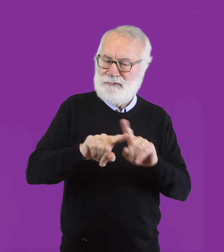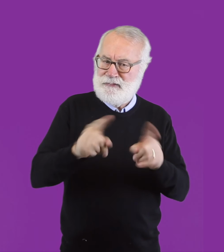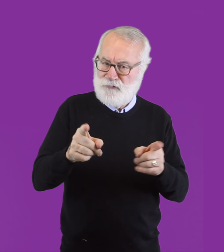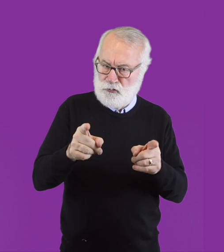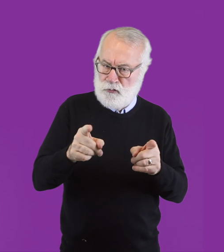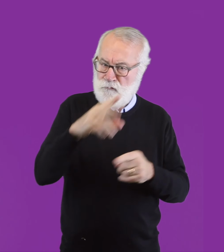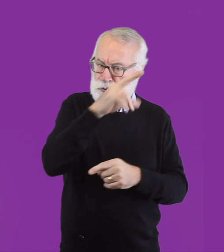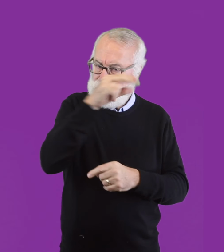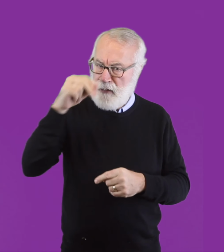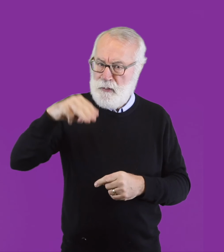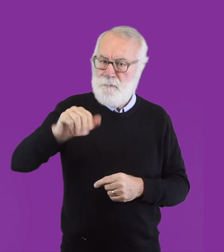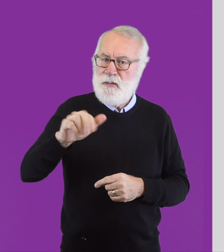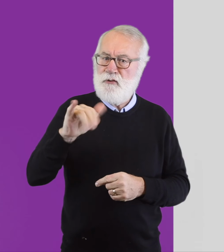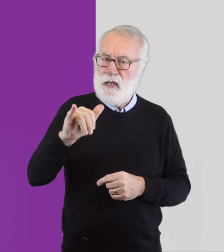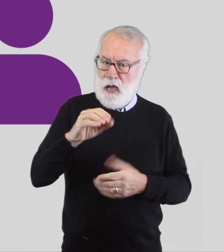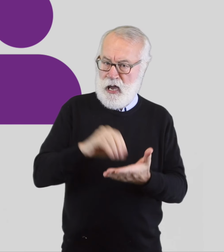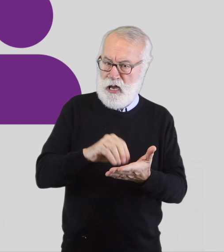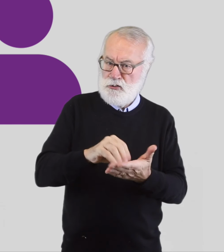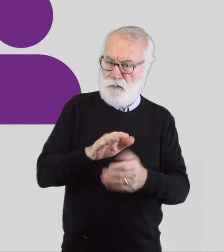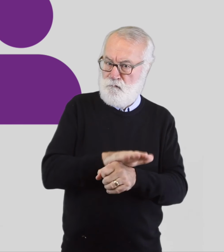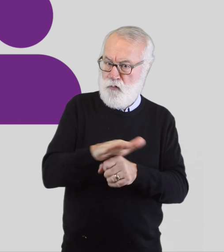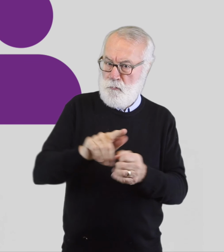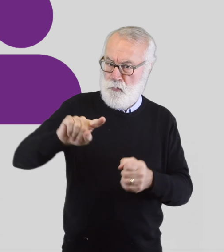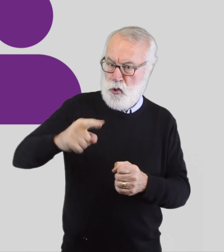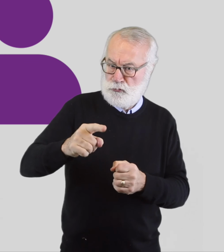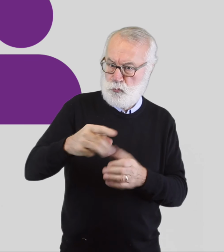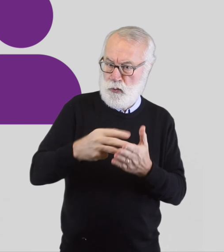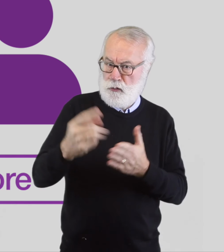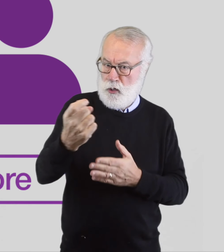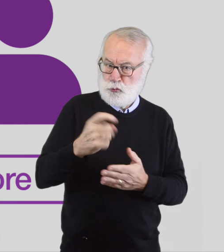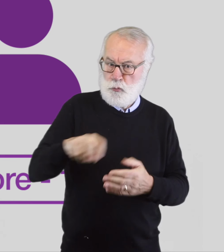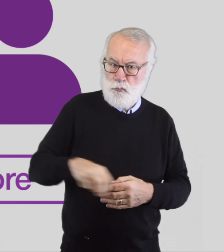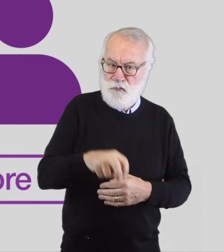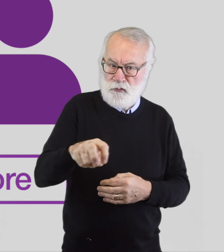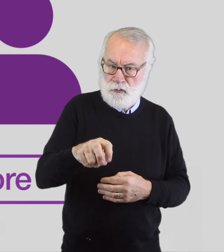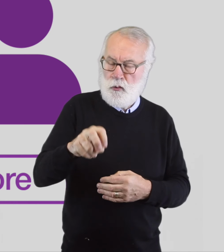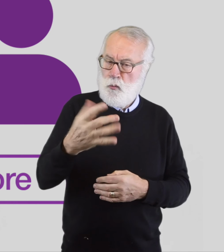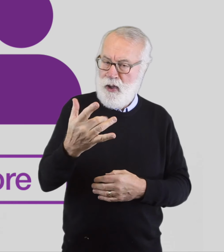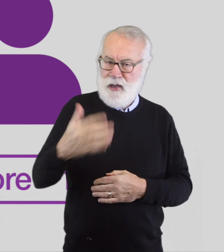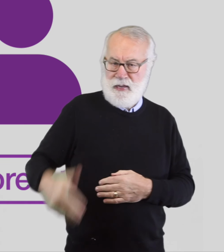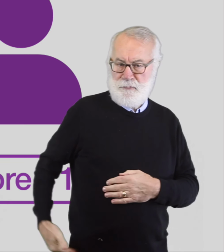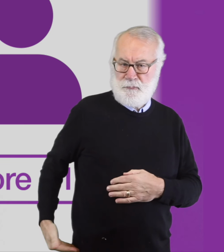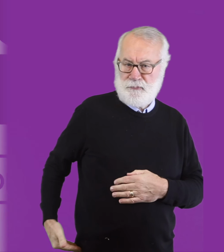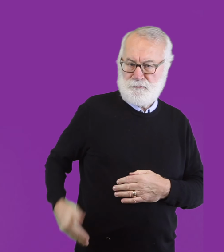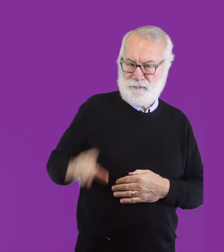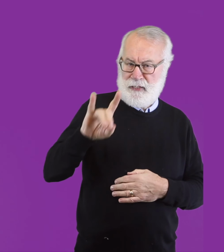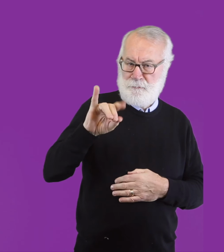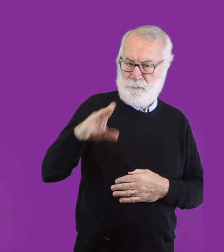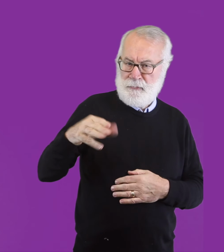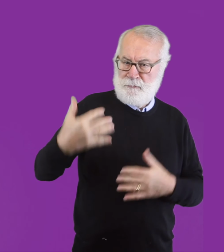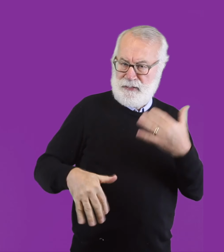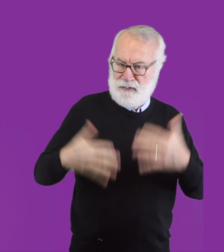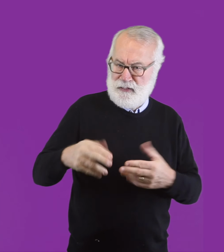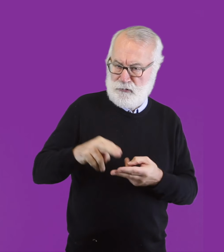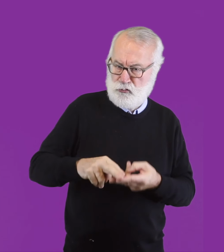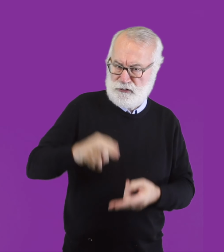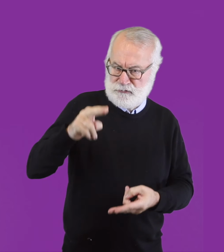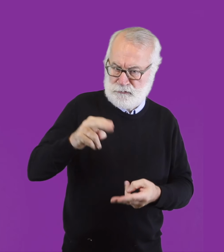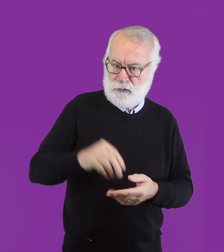about the condition or disability itself. Because of this, people with the same condition may get different outcomes. For example,